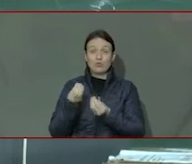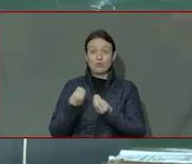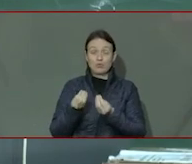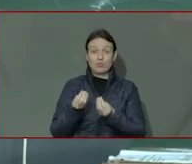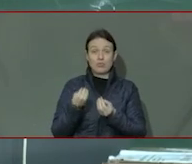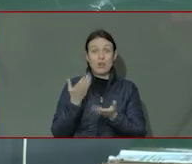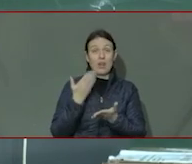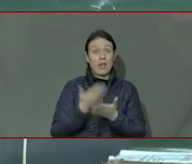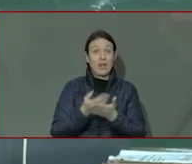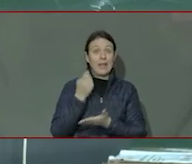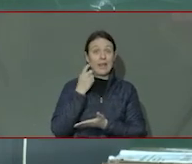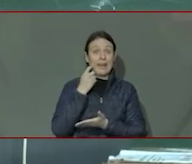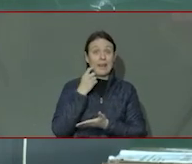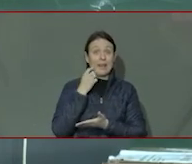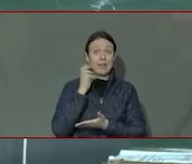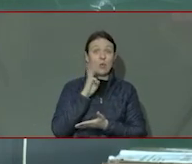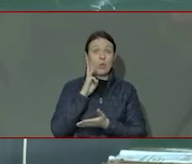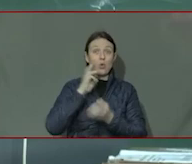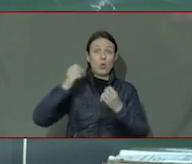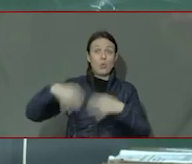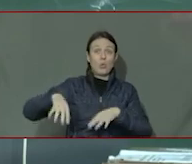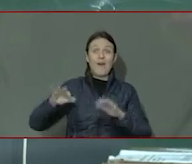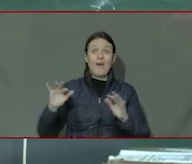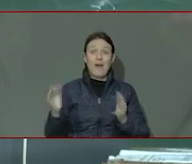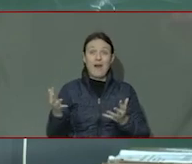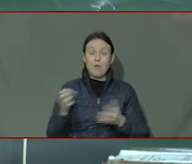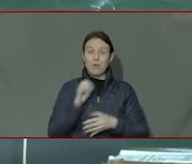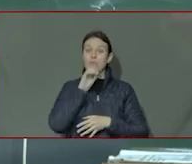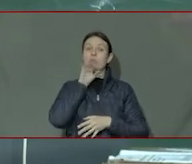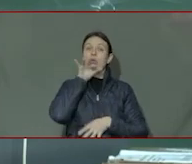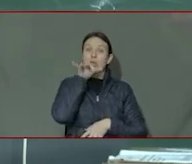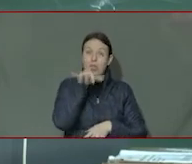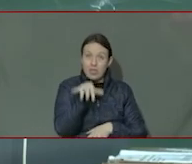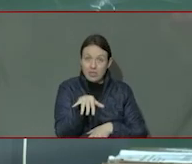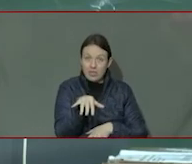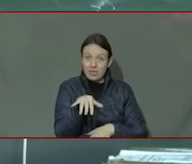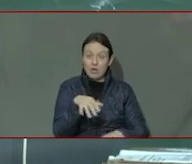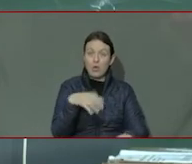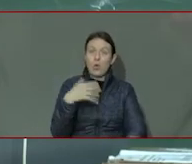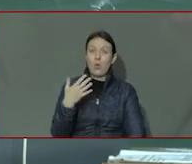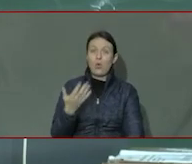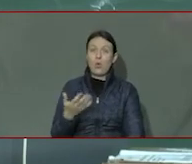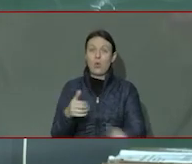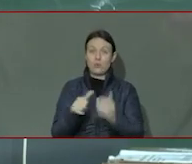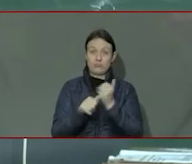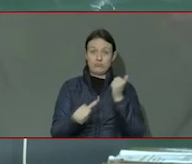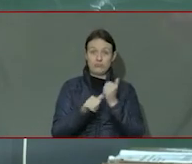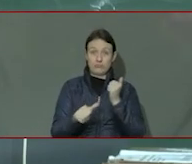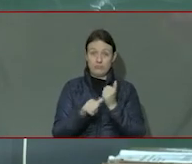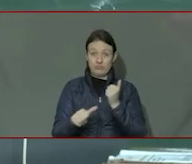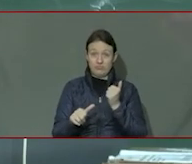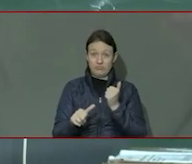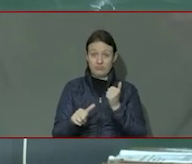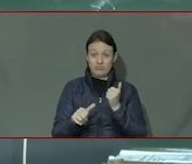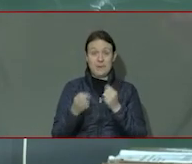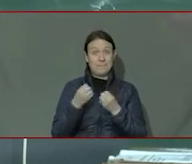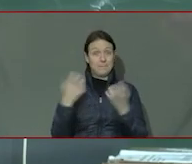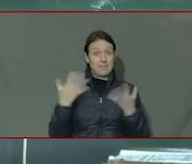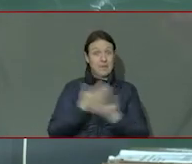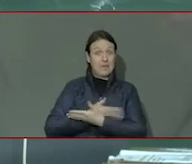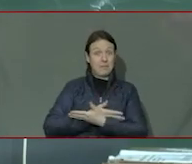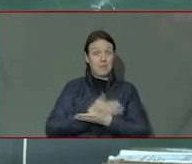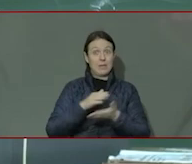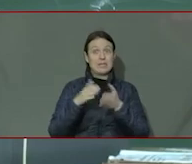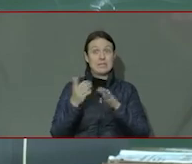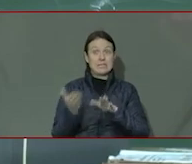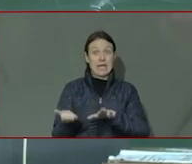easily lose a lot of water by vomiting and through diarrhea. That's why babies die from a